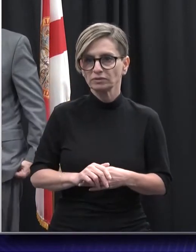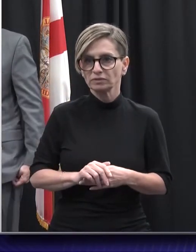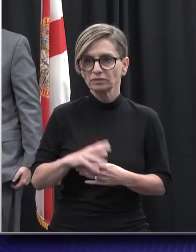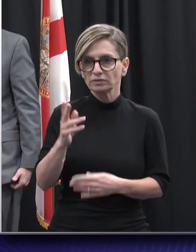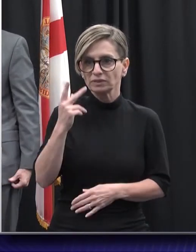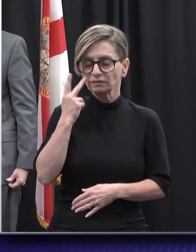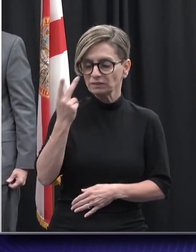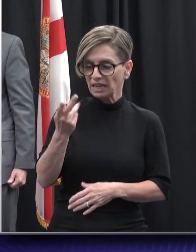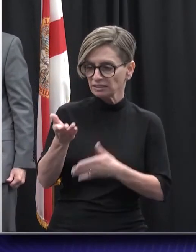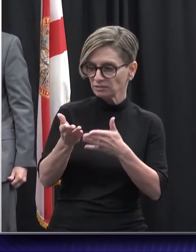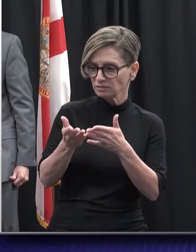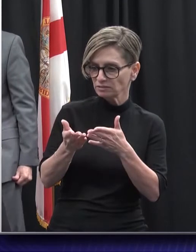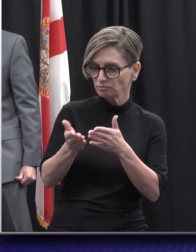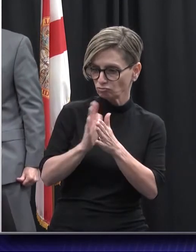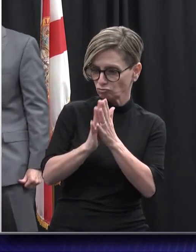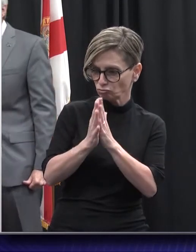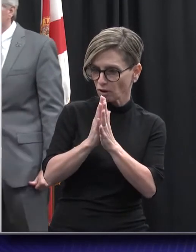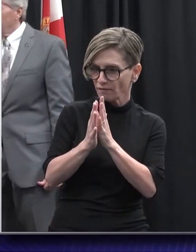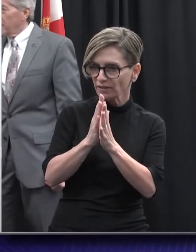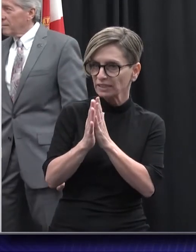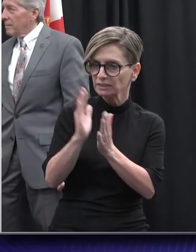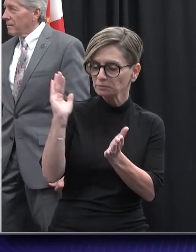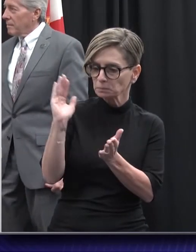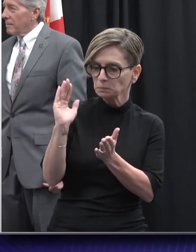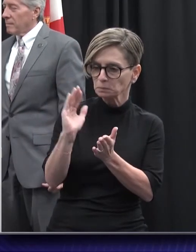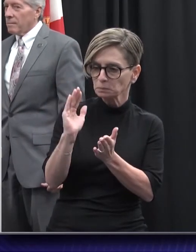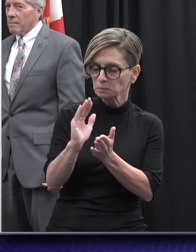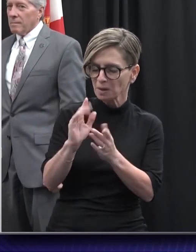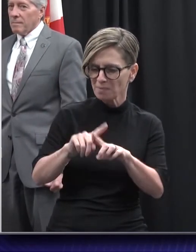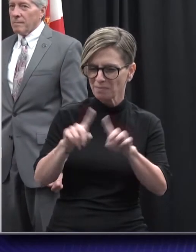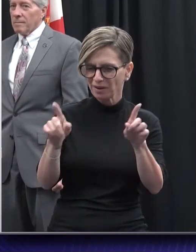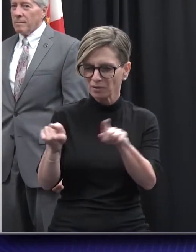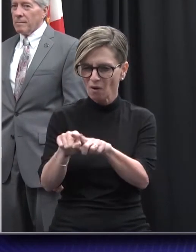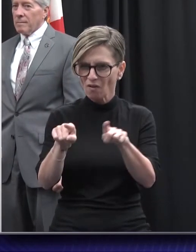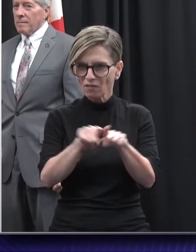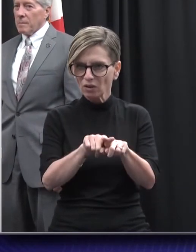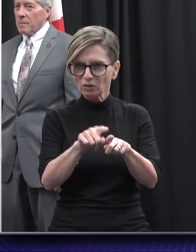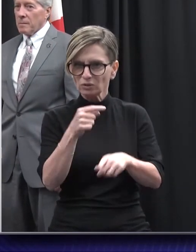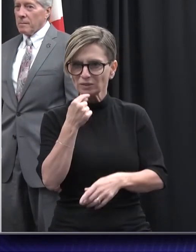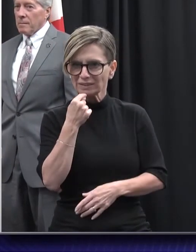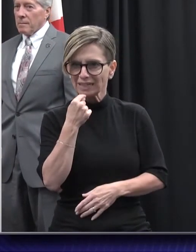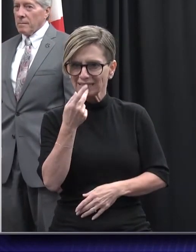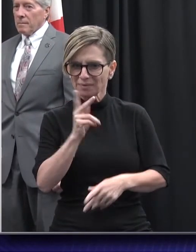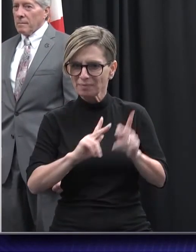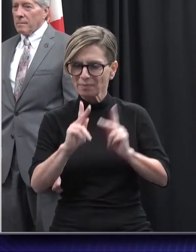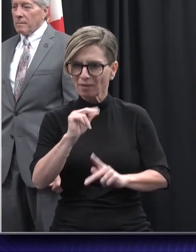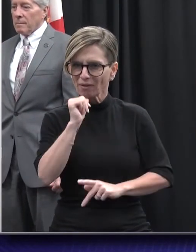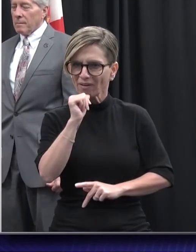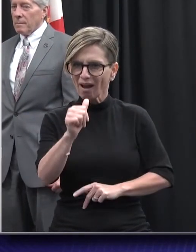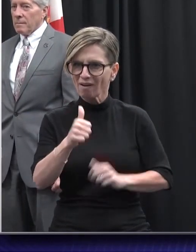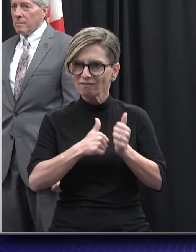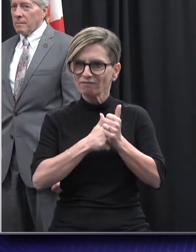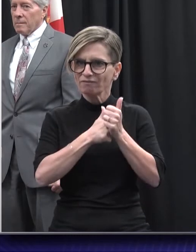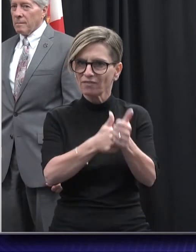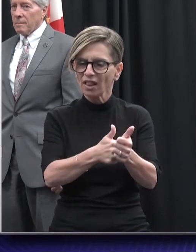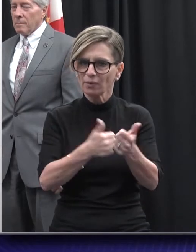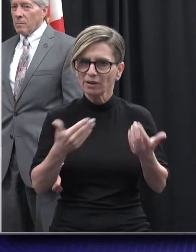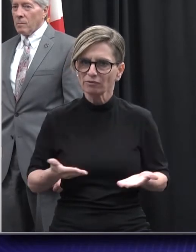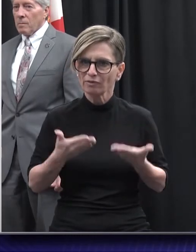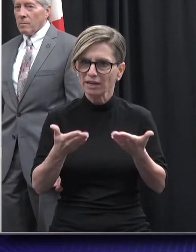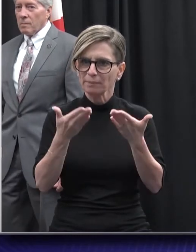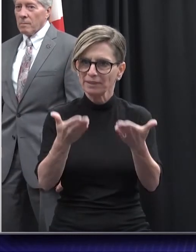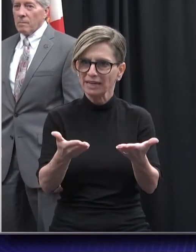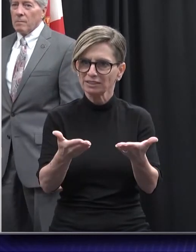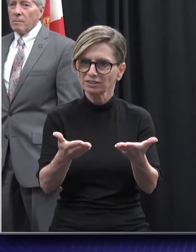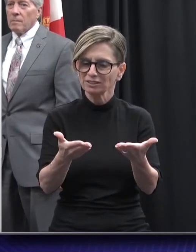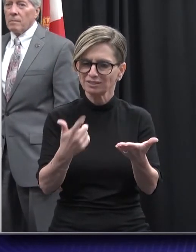lot of the traffic has slowed down in businesses, but you've also said that people are not following all the recommendations. And we are getting so many